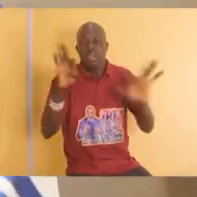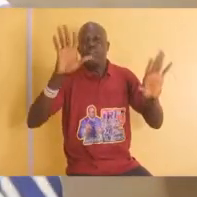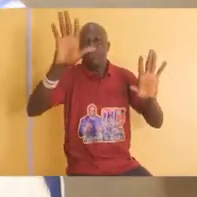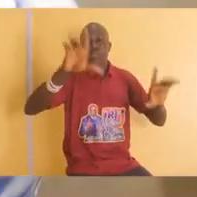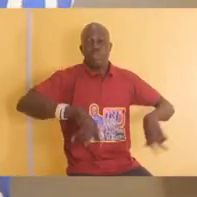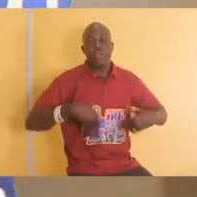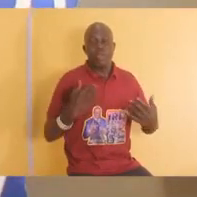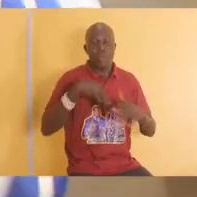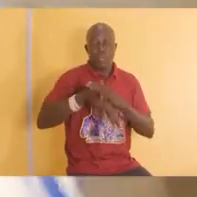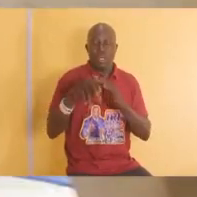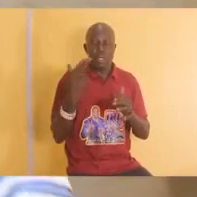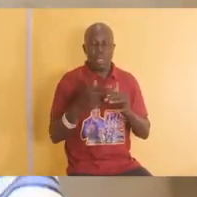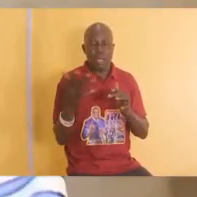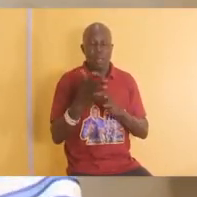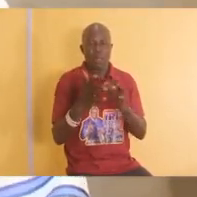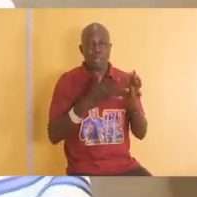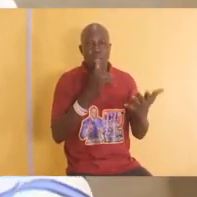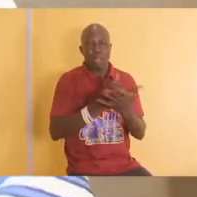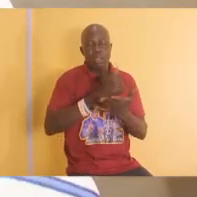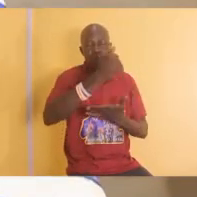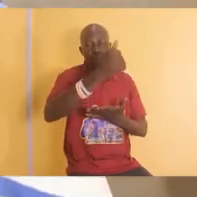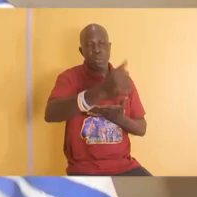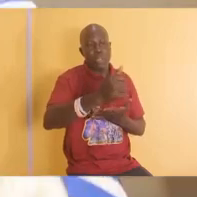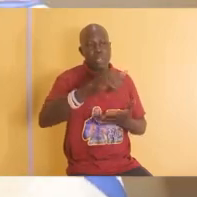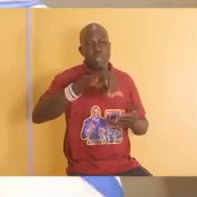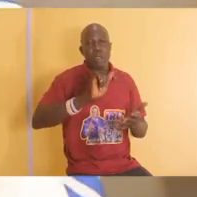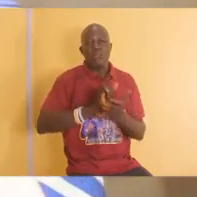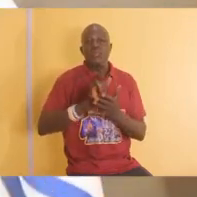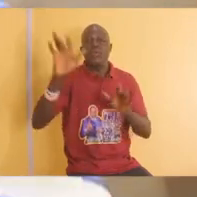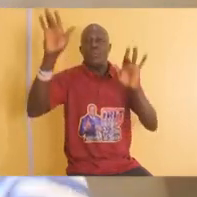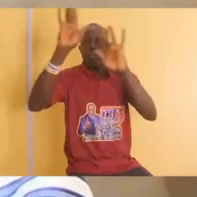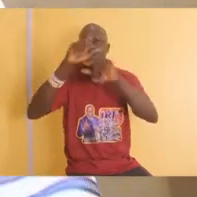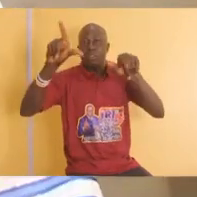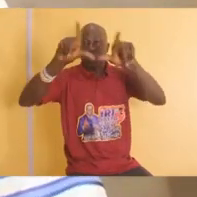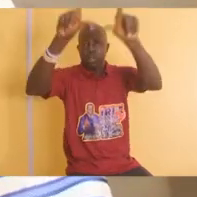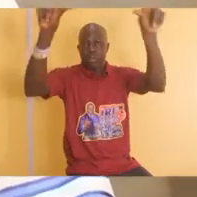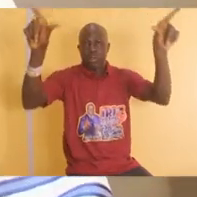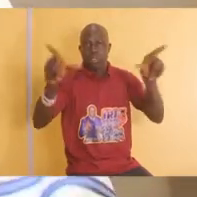In the name of Jesus. Amen. For Jesus.